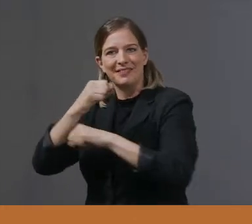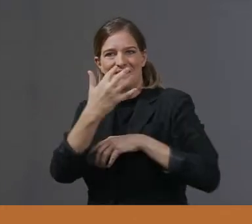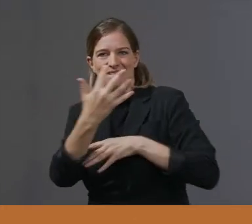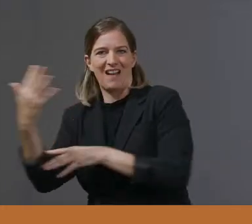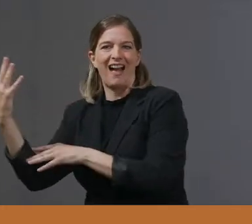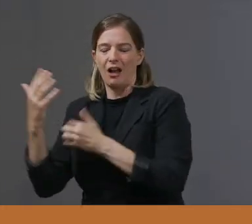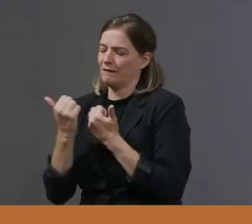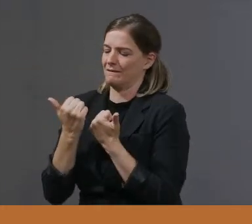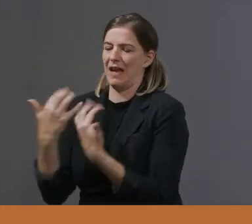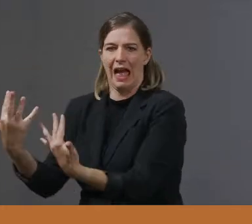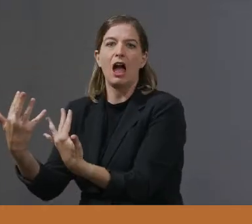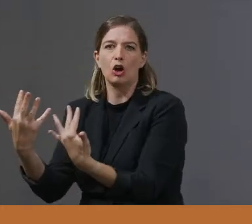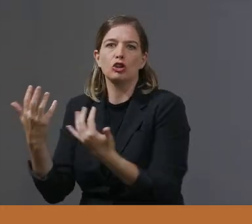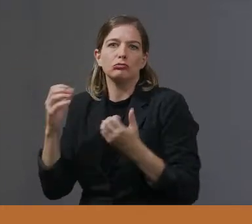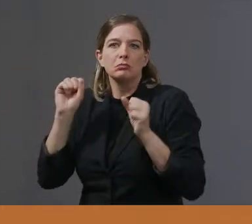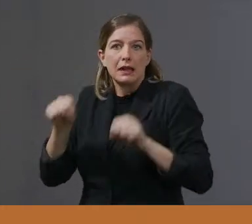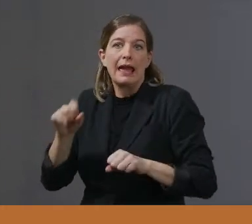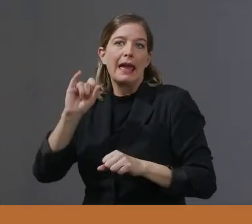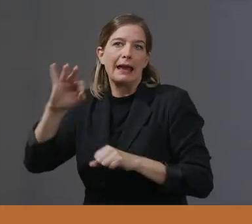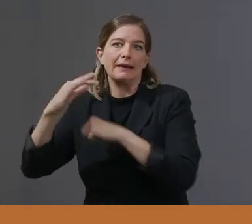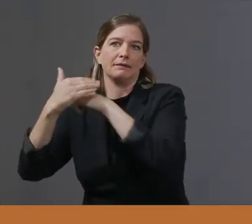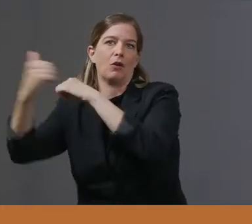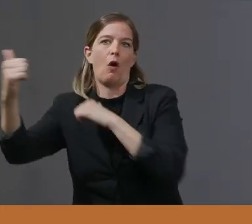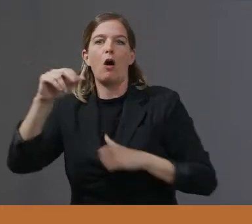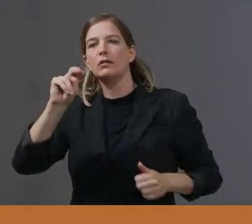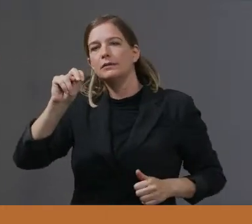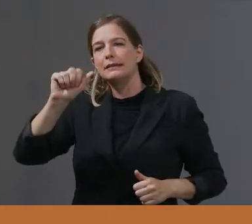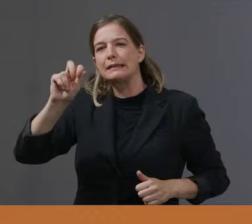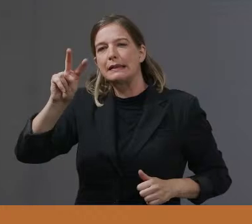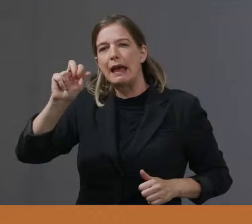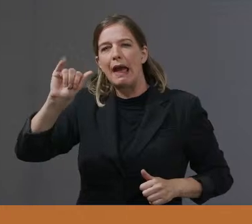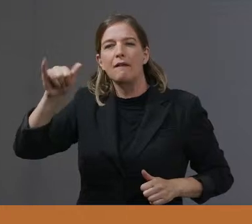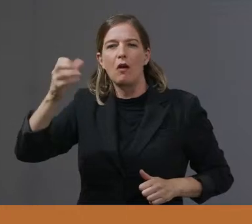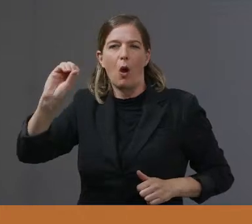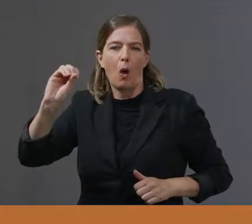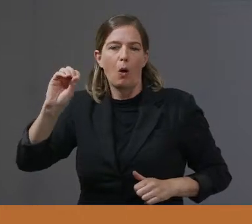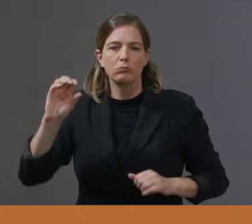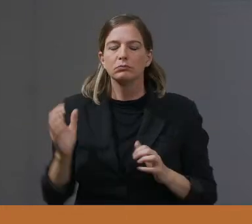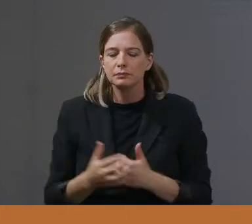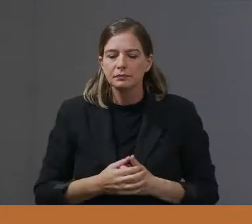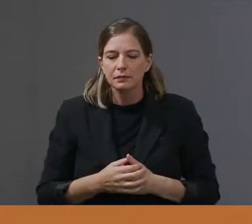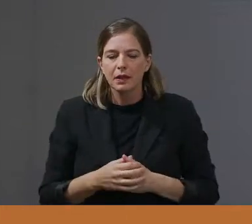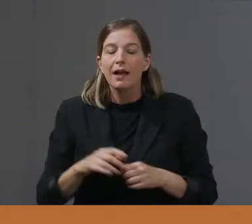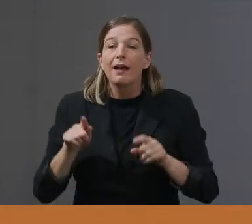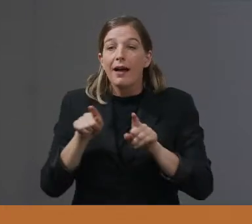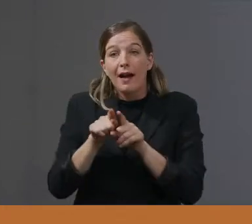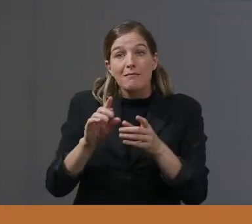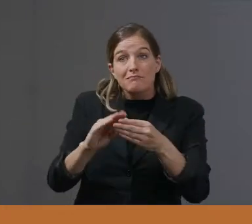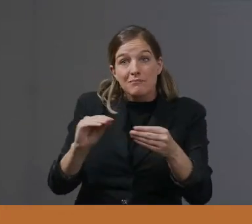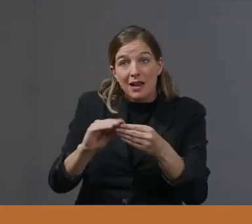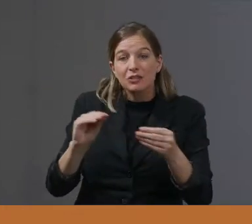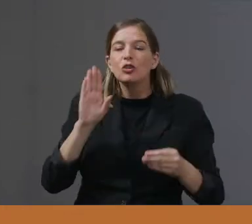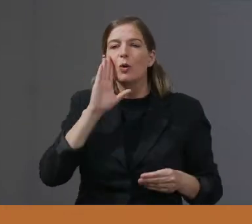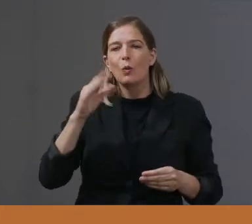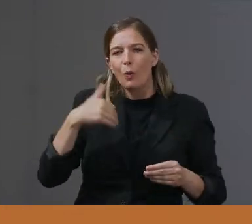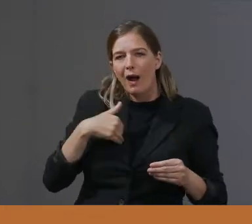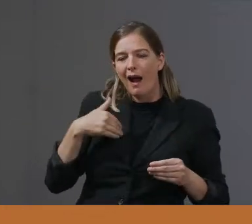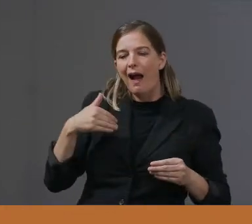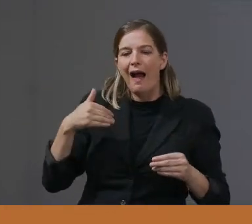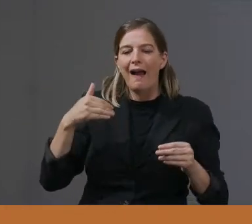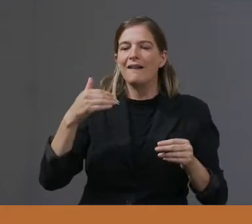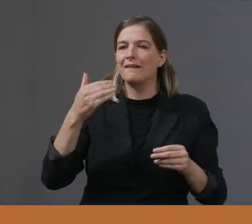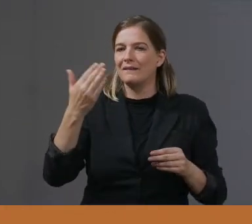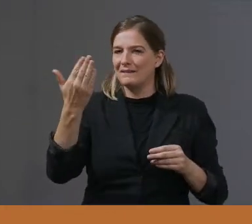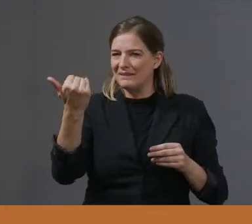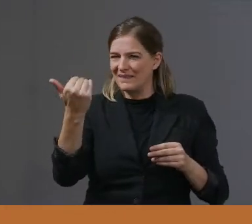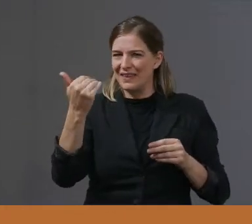Navajo Nation. Our Task Force Med Group will be added, as you mentioned, 300 more. They'll be task organized by